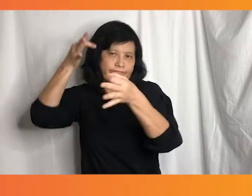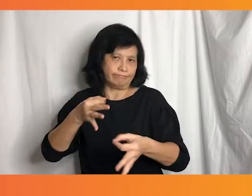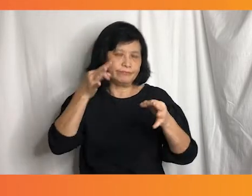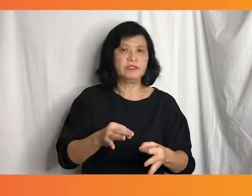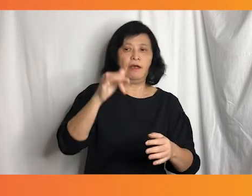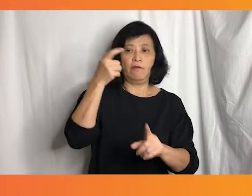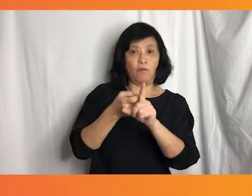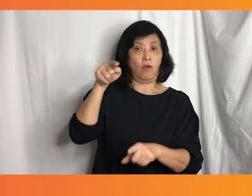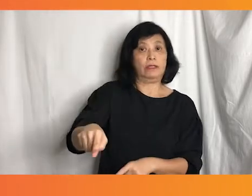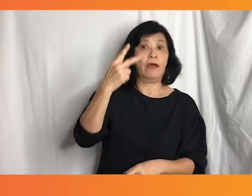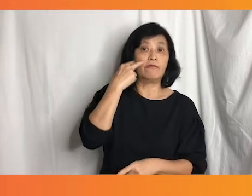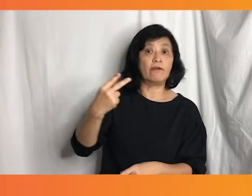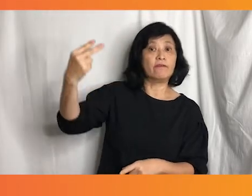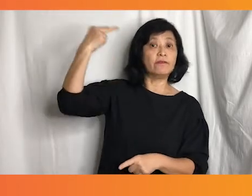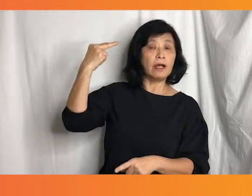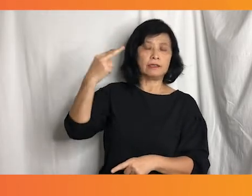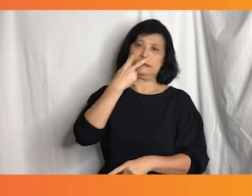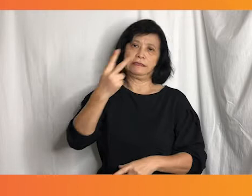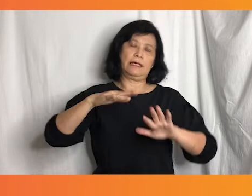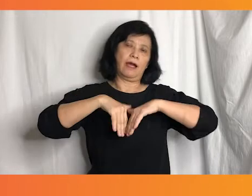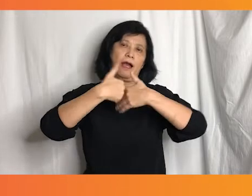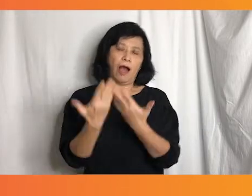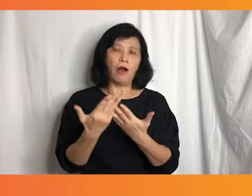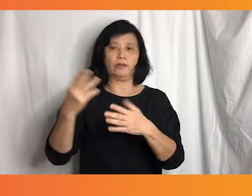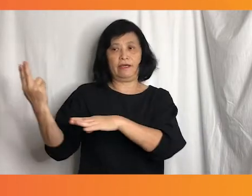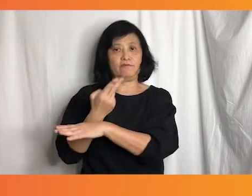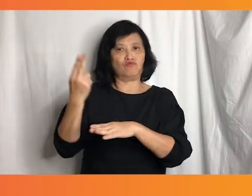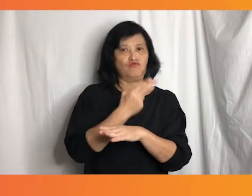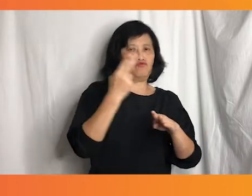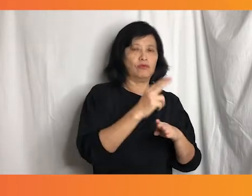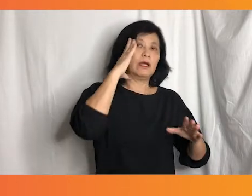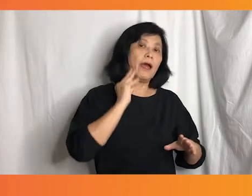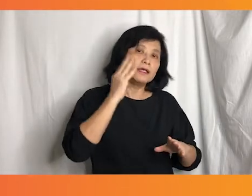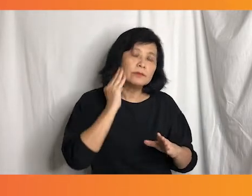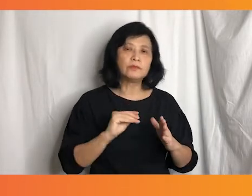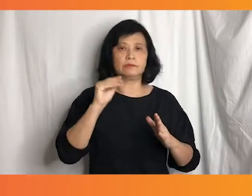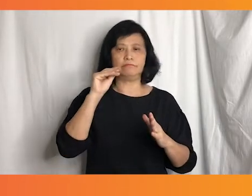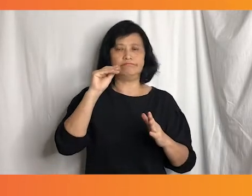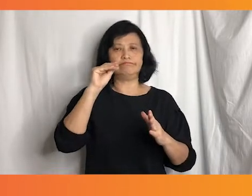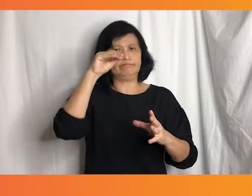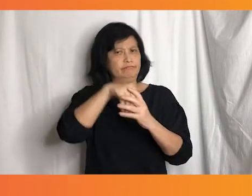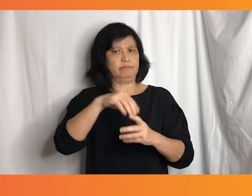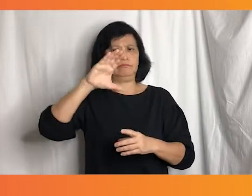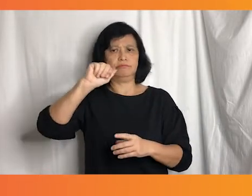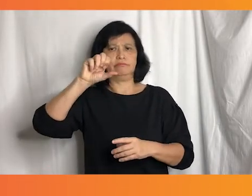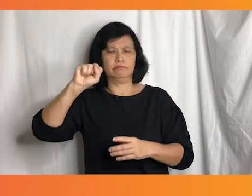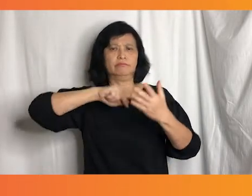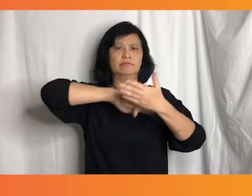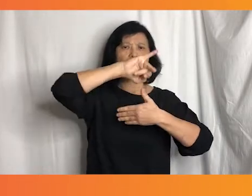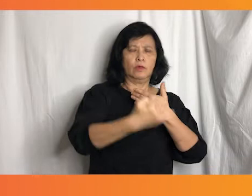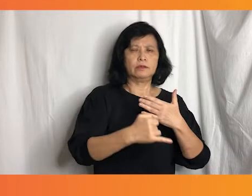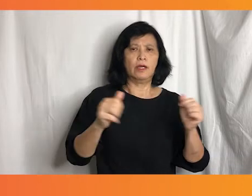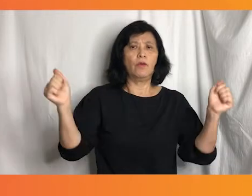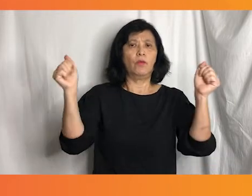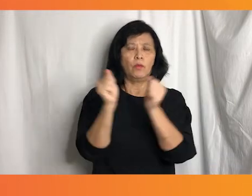action. So in their reflections, they talk about how they have applied their experiences in that CAS